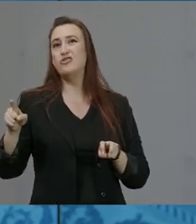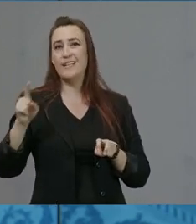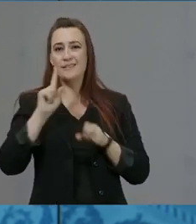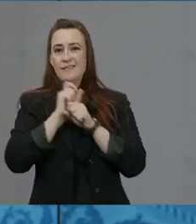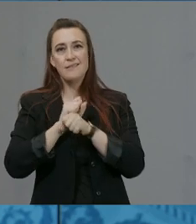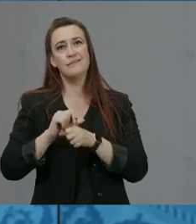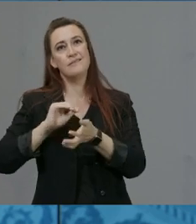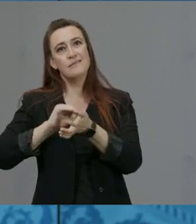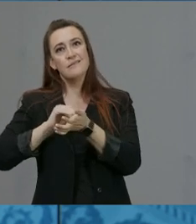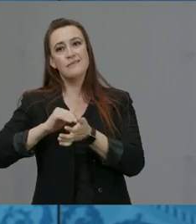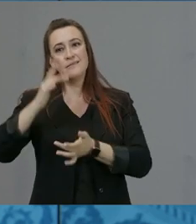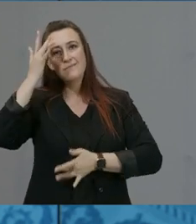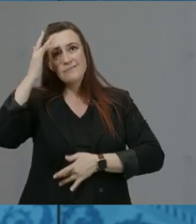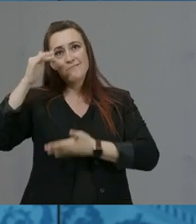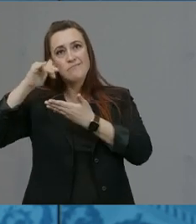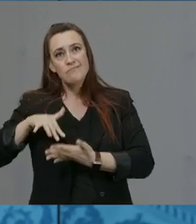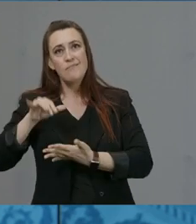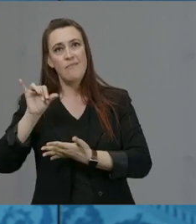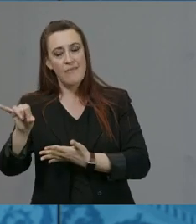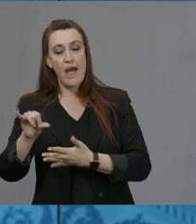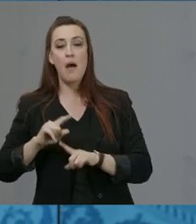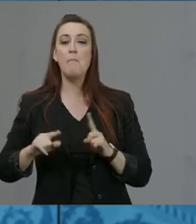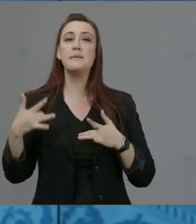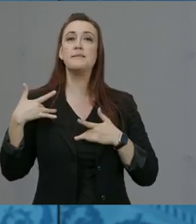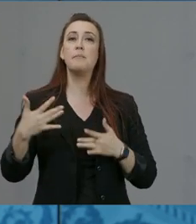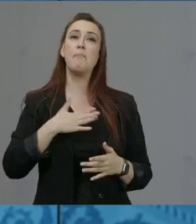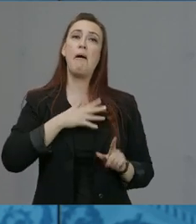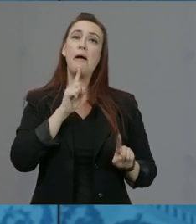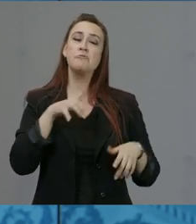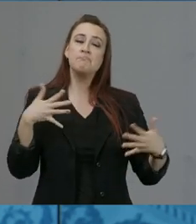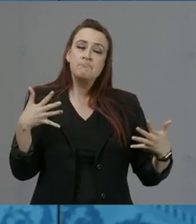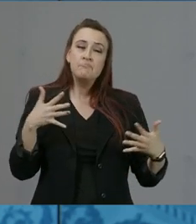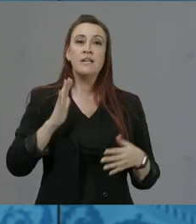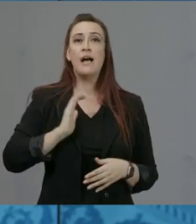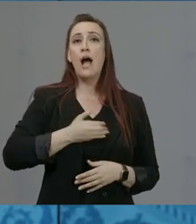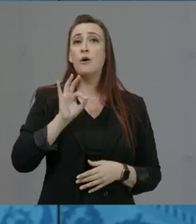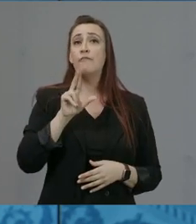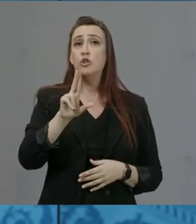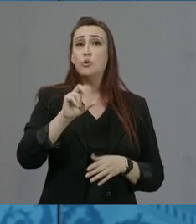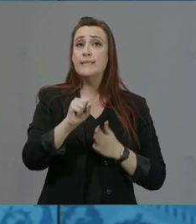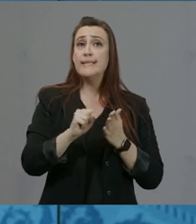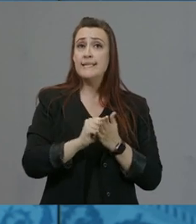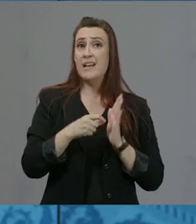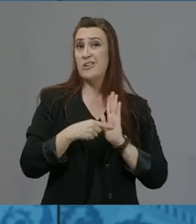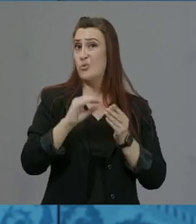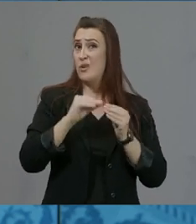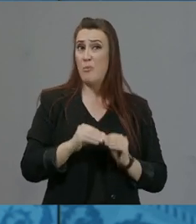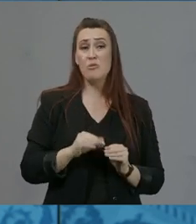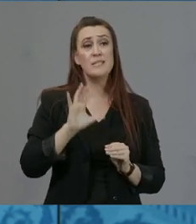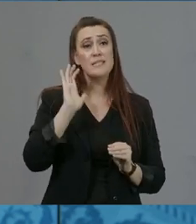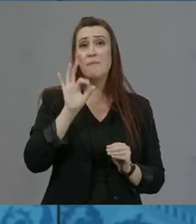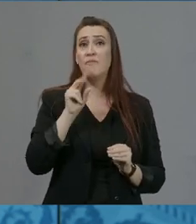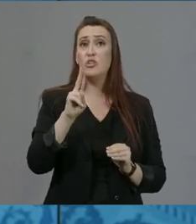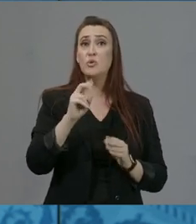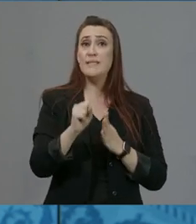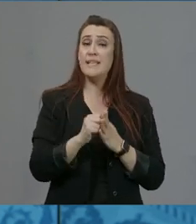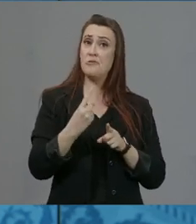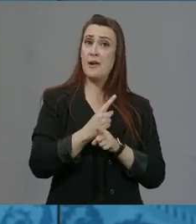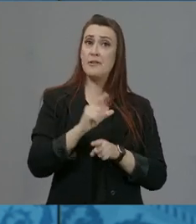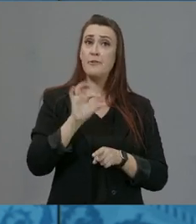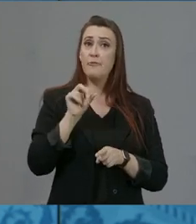epidemiology. But typically, as you can see, effectively our flu season is over, according to our charts. The